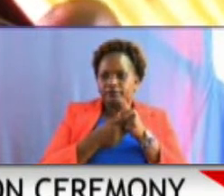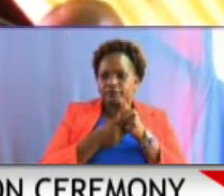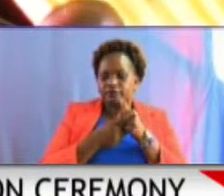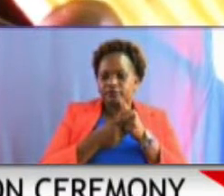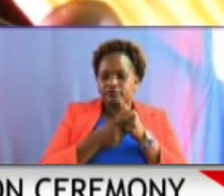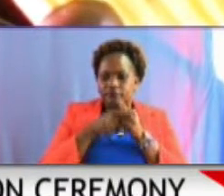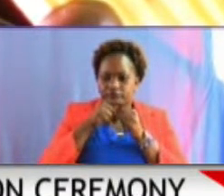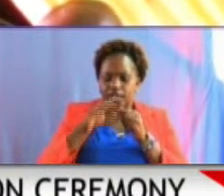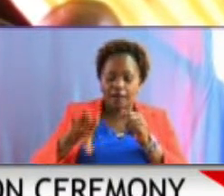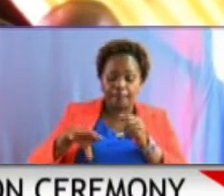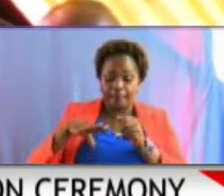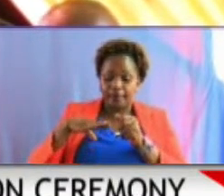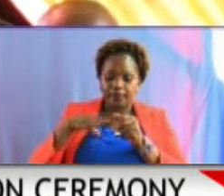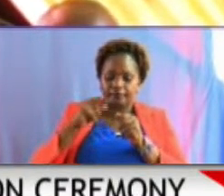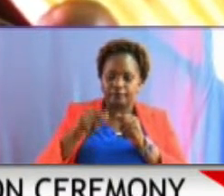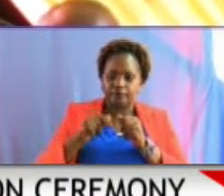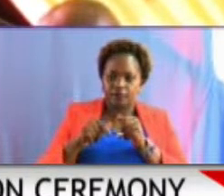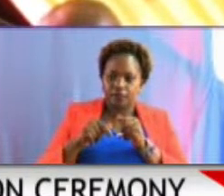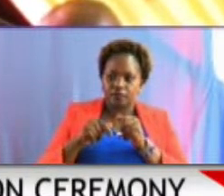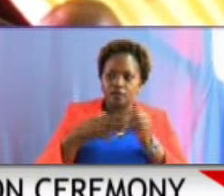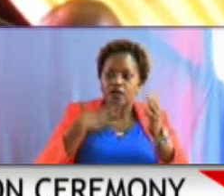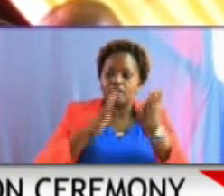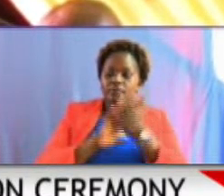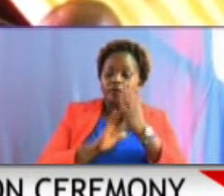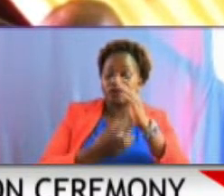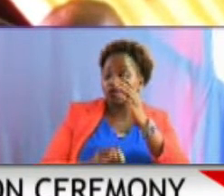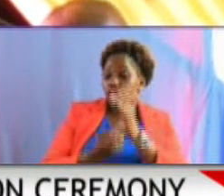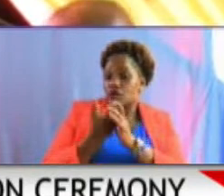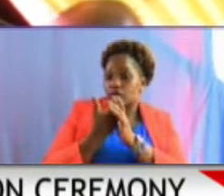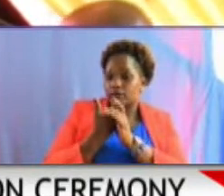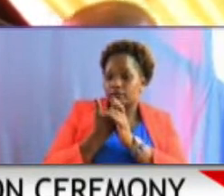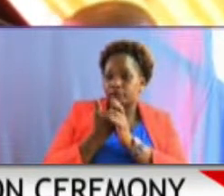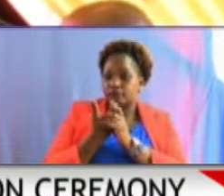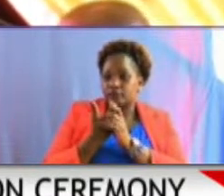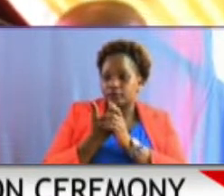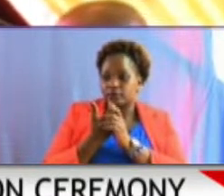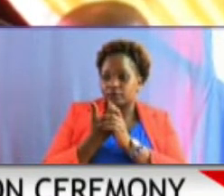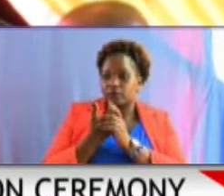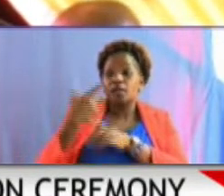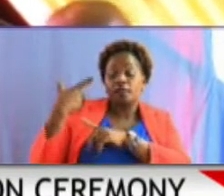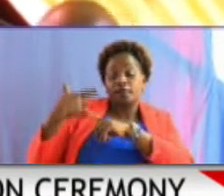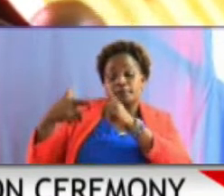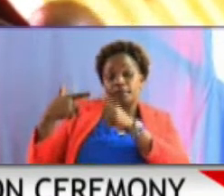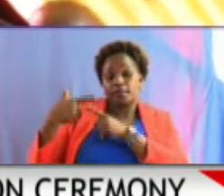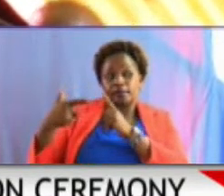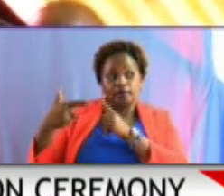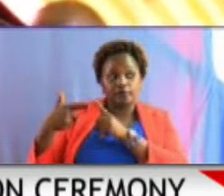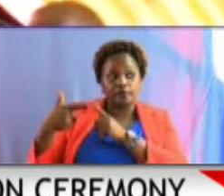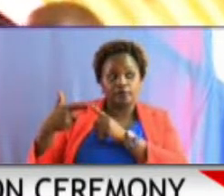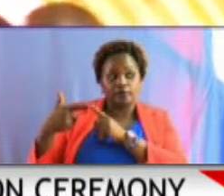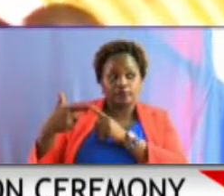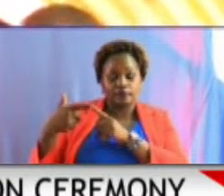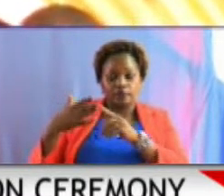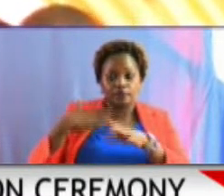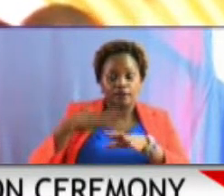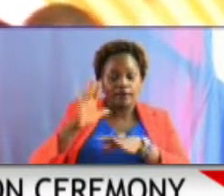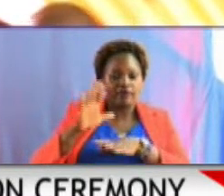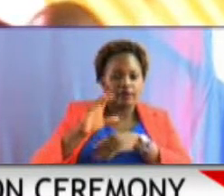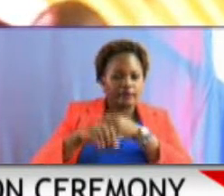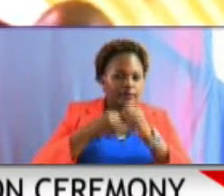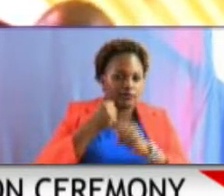take pride in the tremendous growth it has experienced in my 5-year